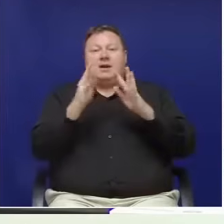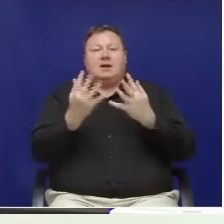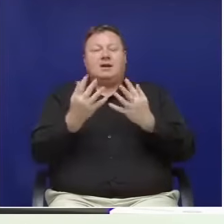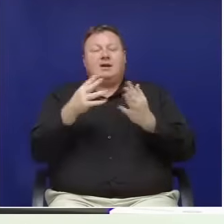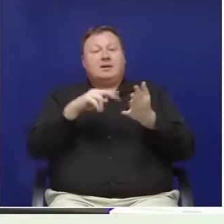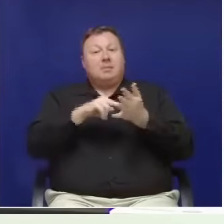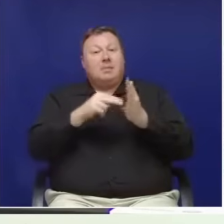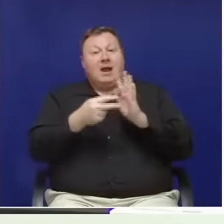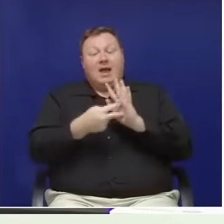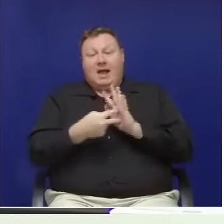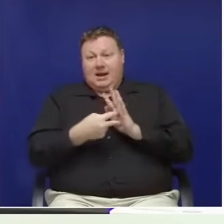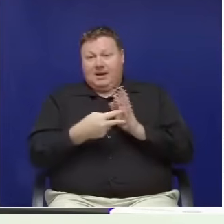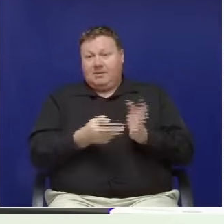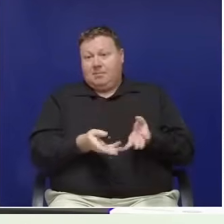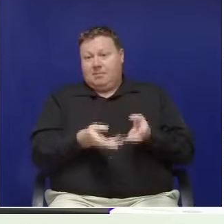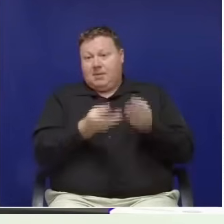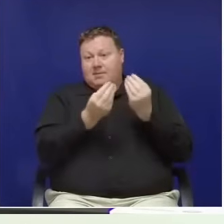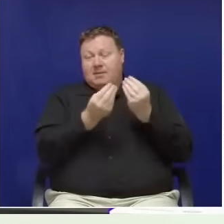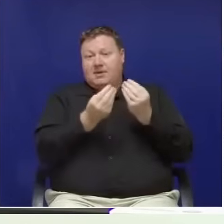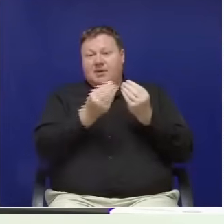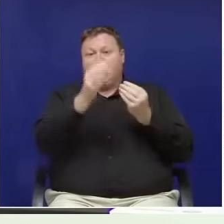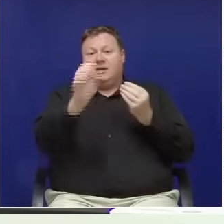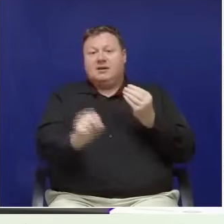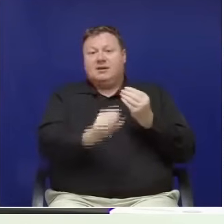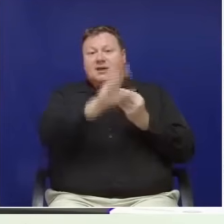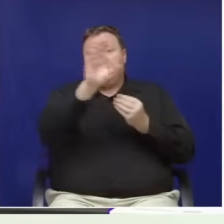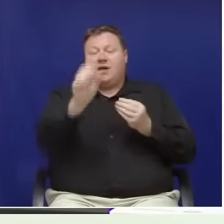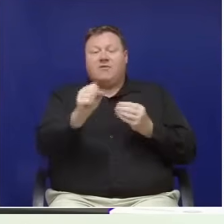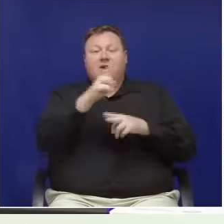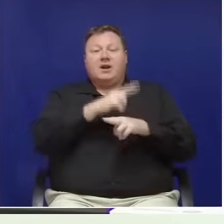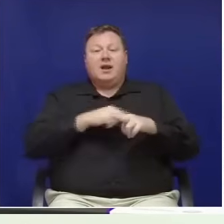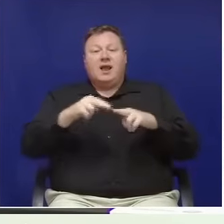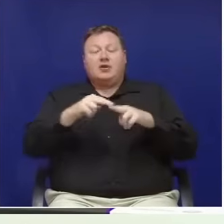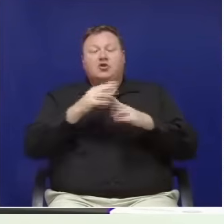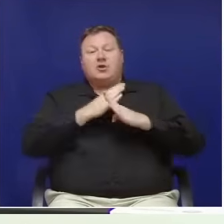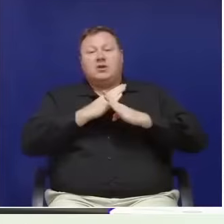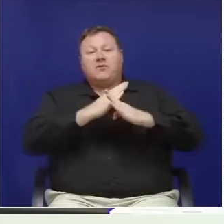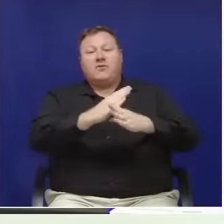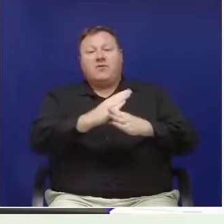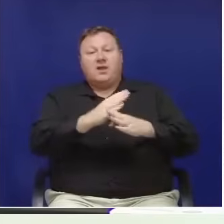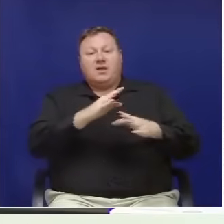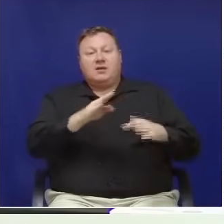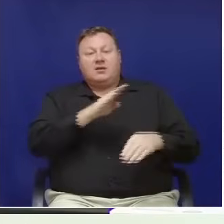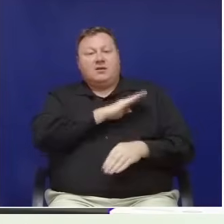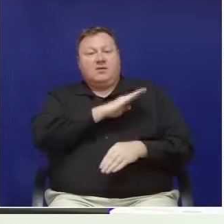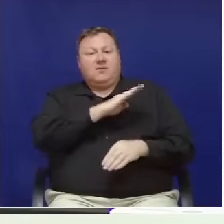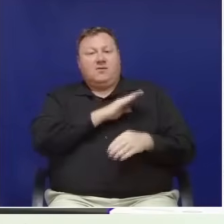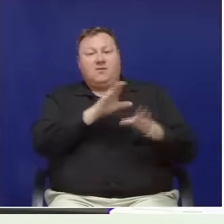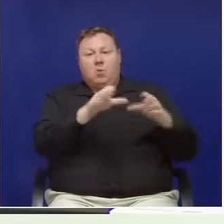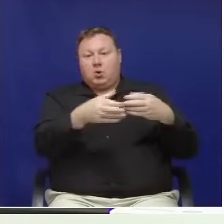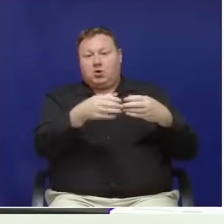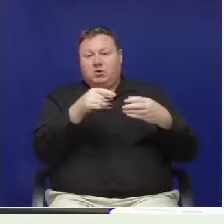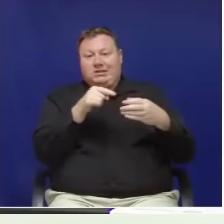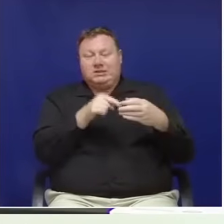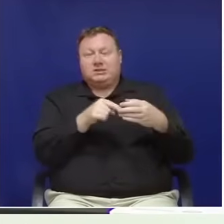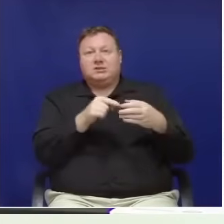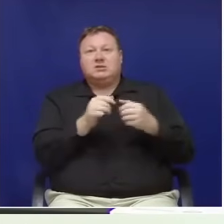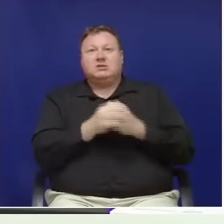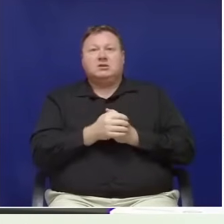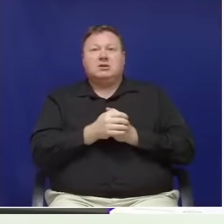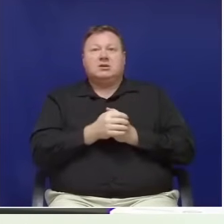Plan for the South African National Defence Force, termed